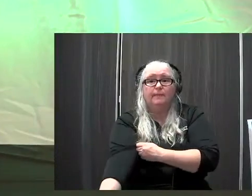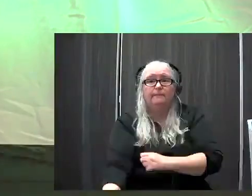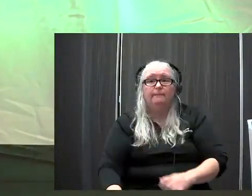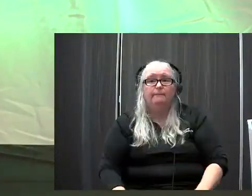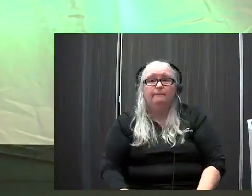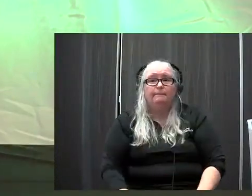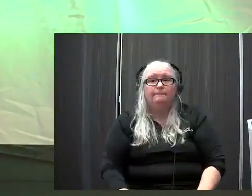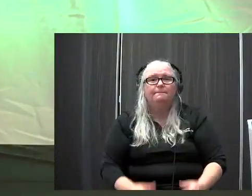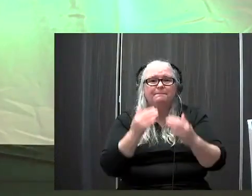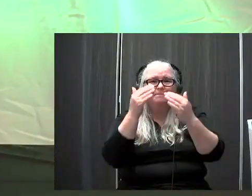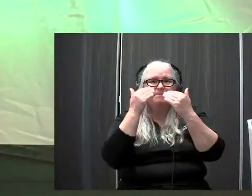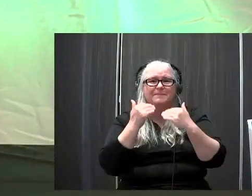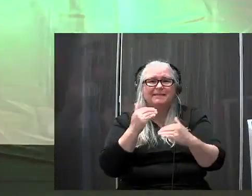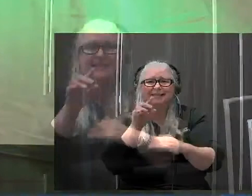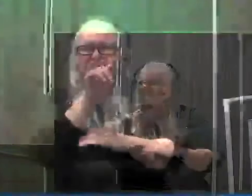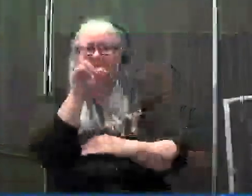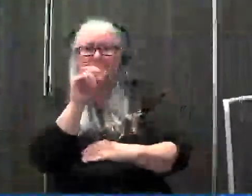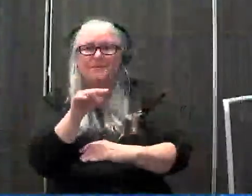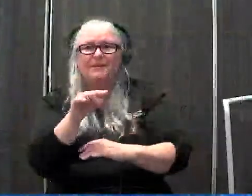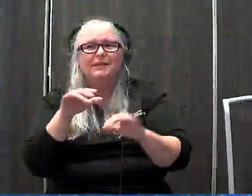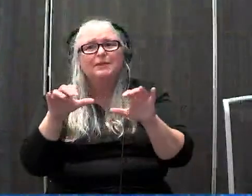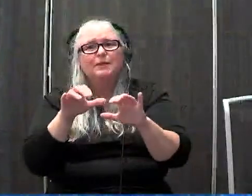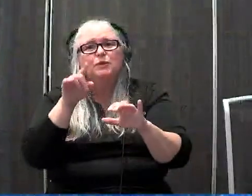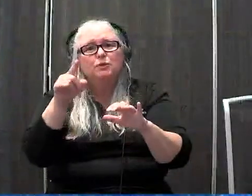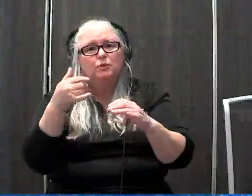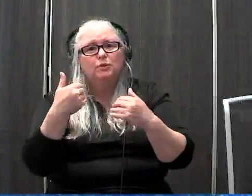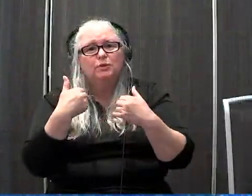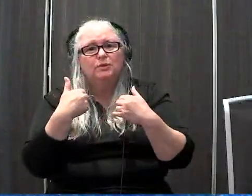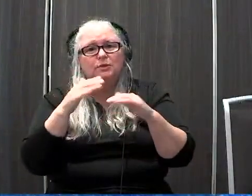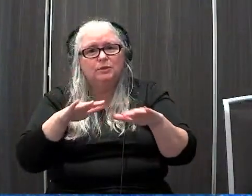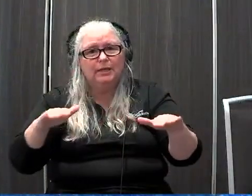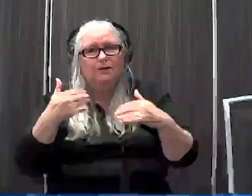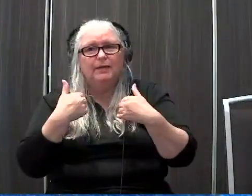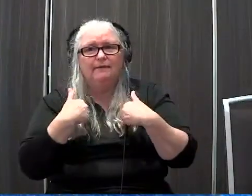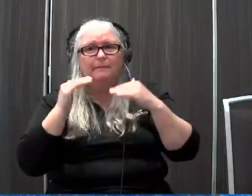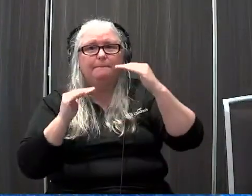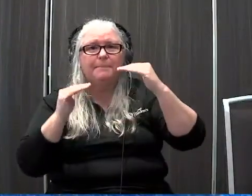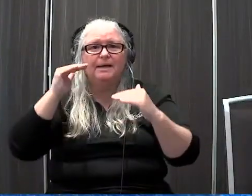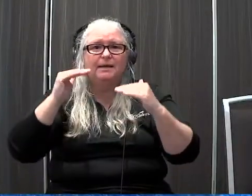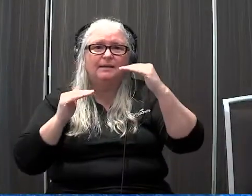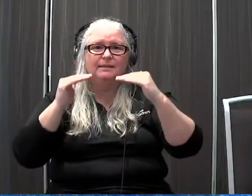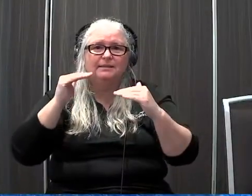All right, so our next poll is, does your child have balance difficulties?